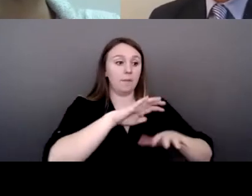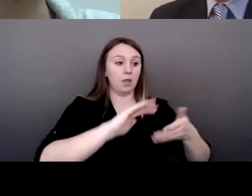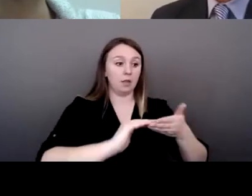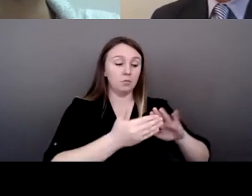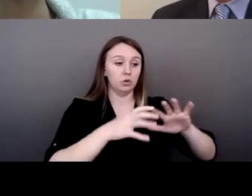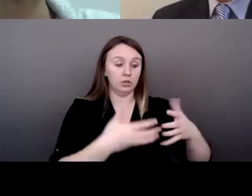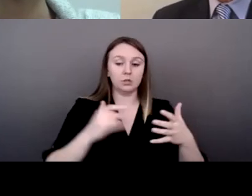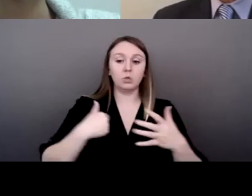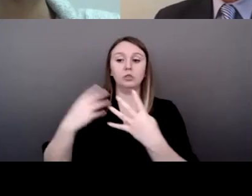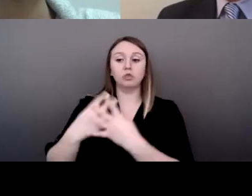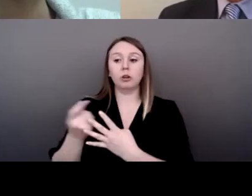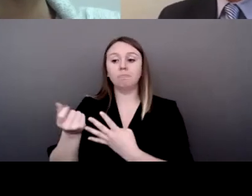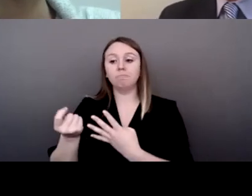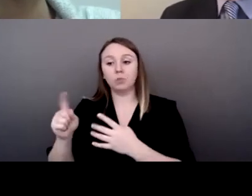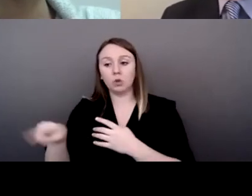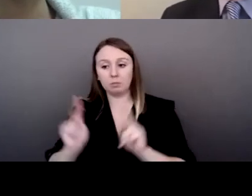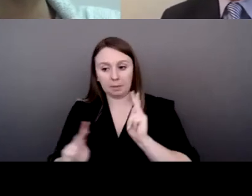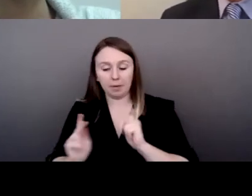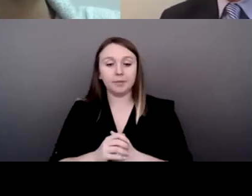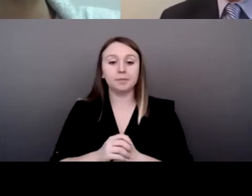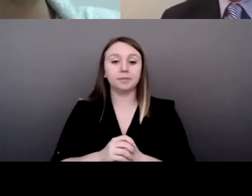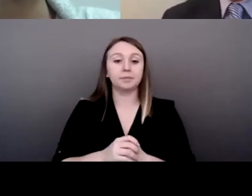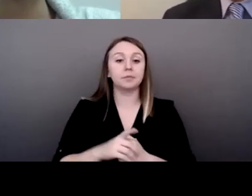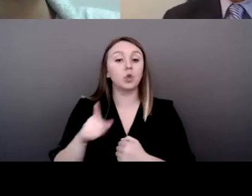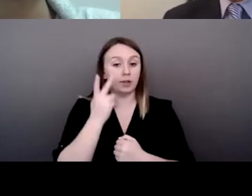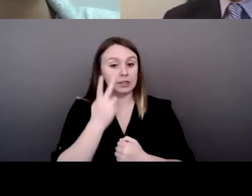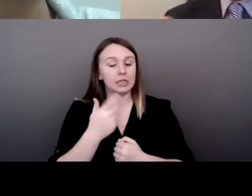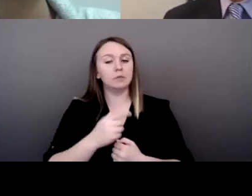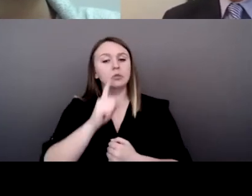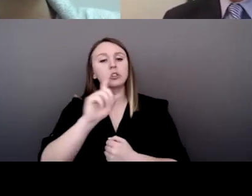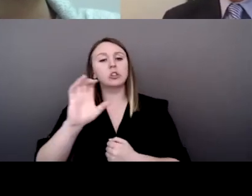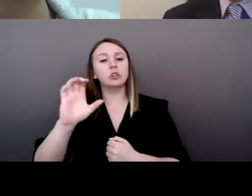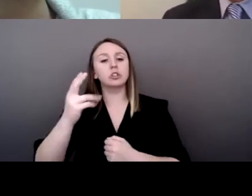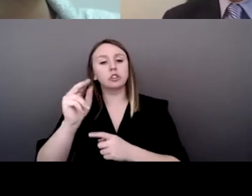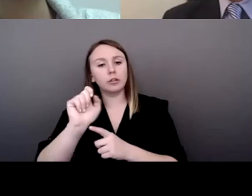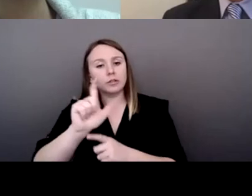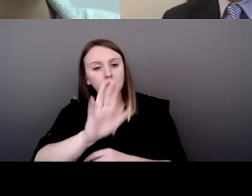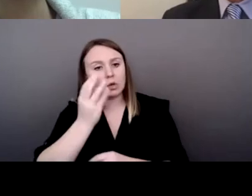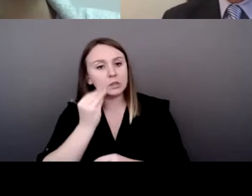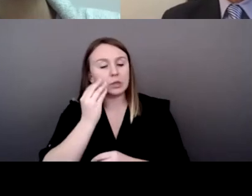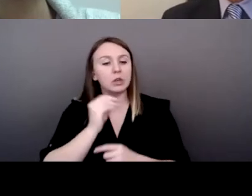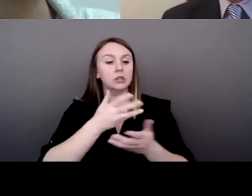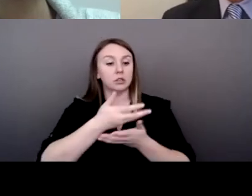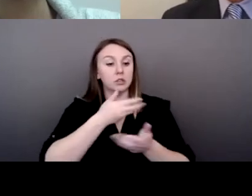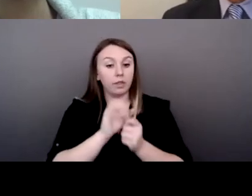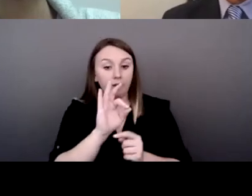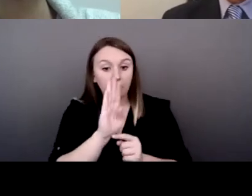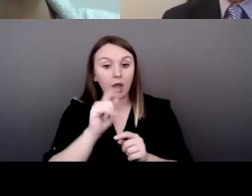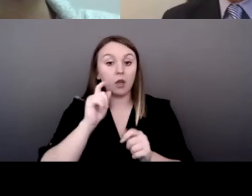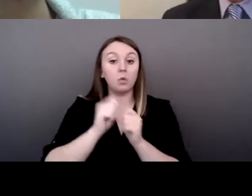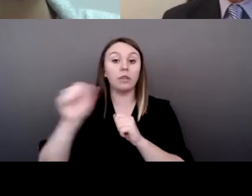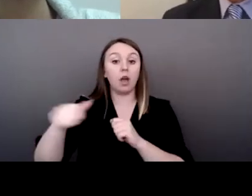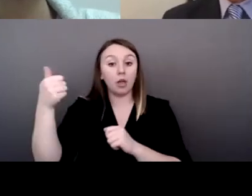You've seen, and I'm sure Chantelle, with her experience dealing with the FBI, dealing with outside law enforcement, with